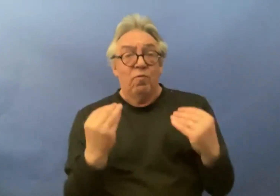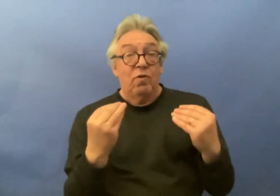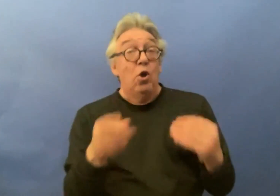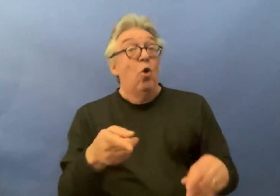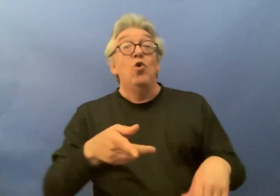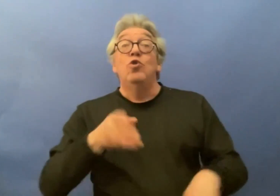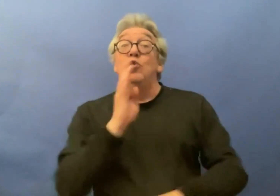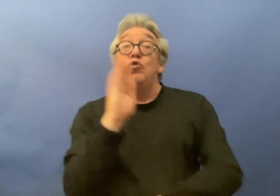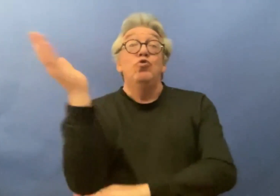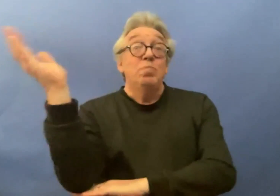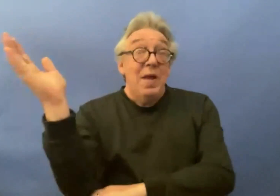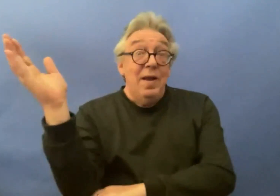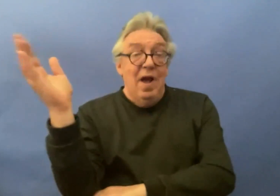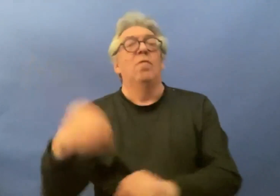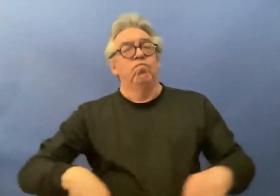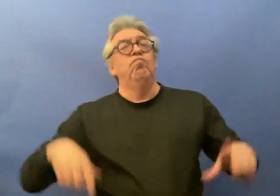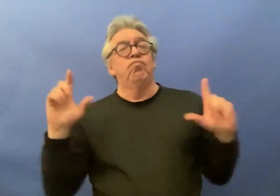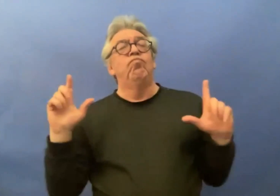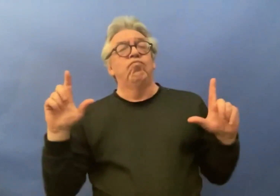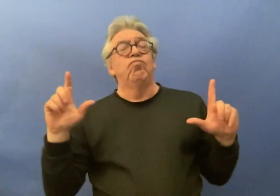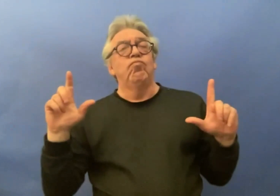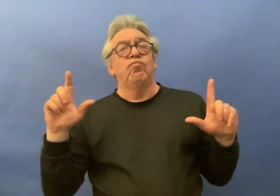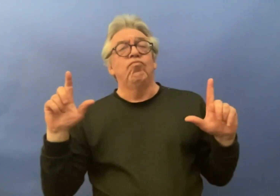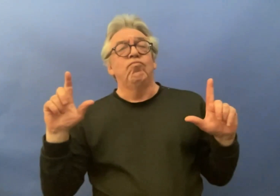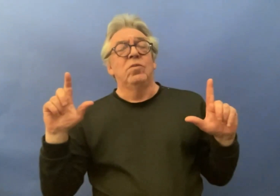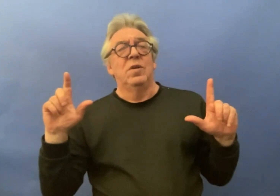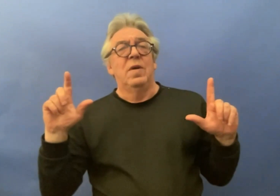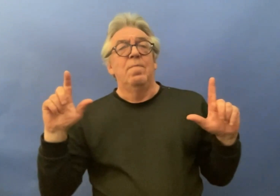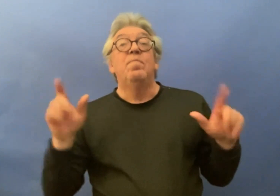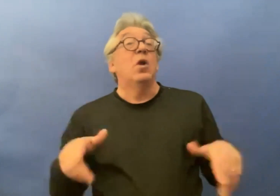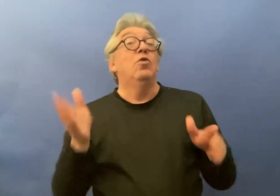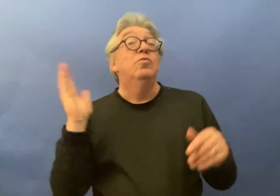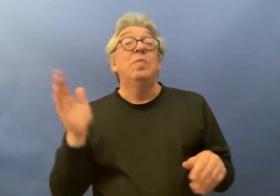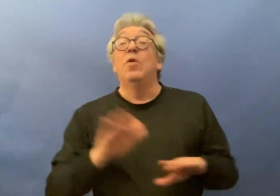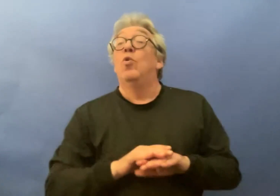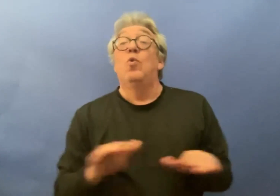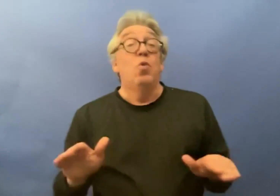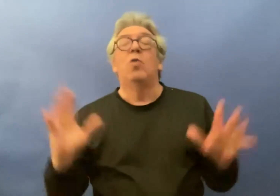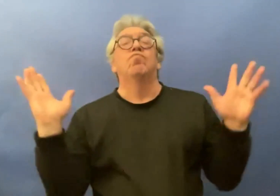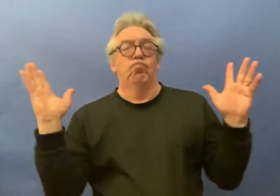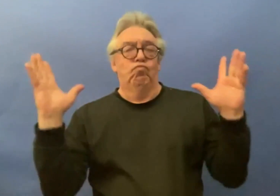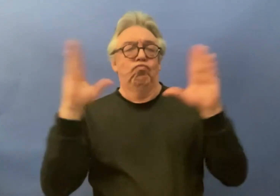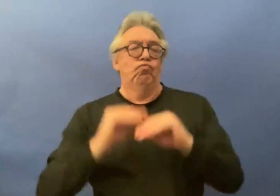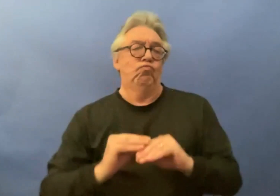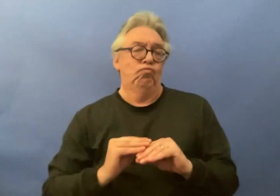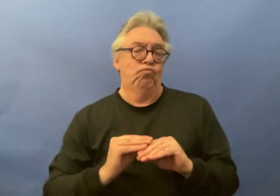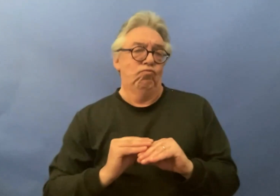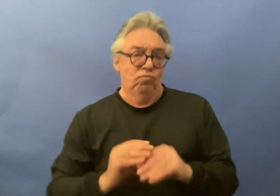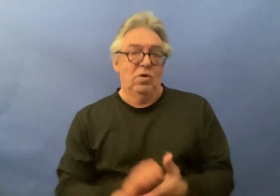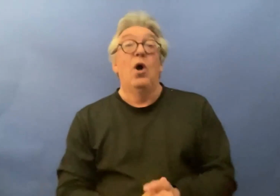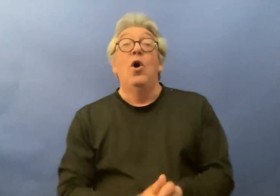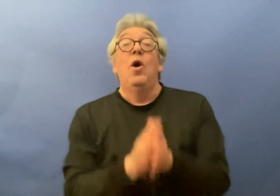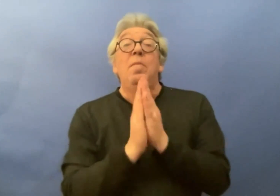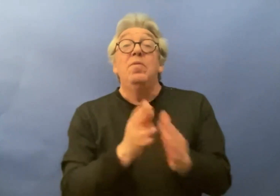speaking. We are asking that you speak slowly enough for the interpreters and captioners to follow. Thank you